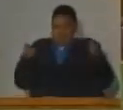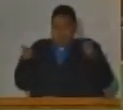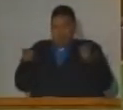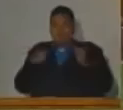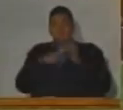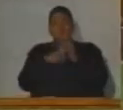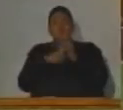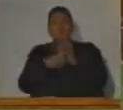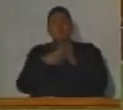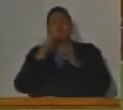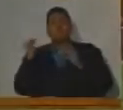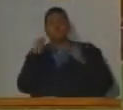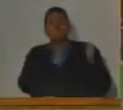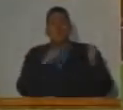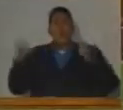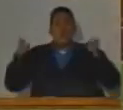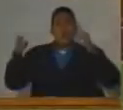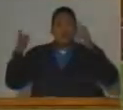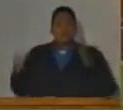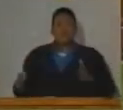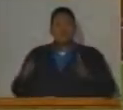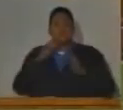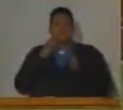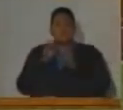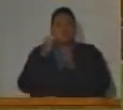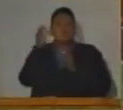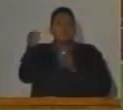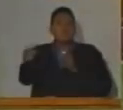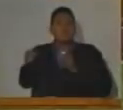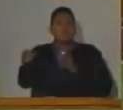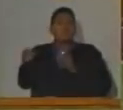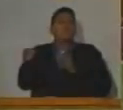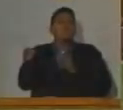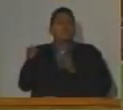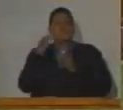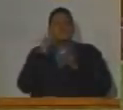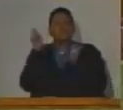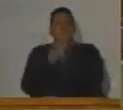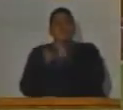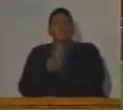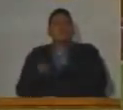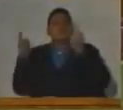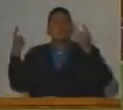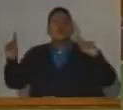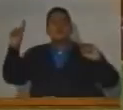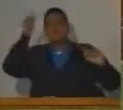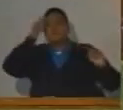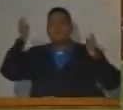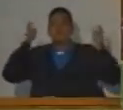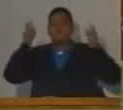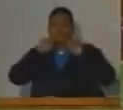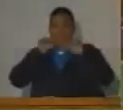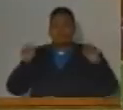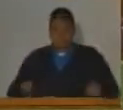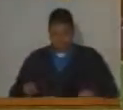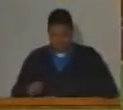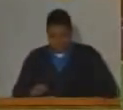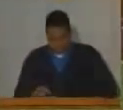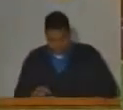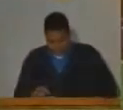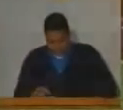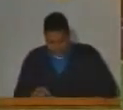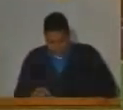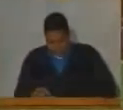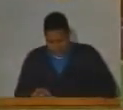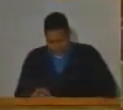of the administration to extend and evolve the reform of the governance system. The